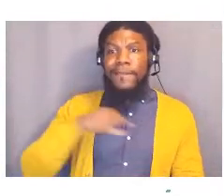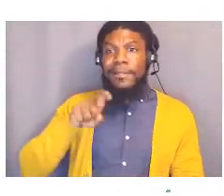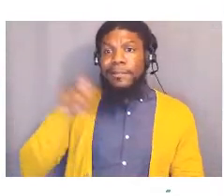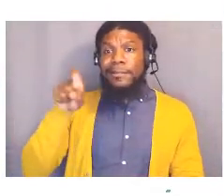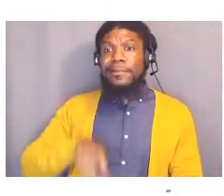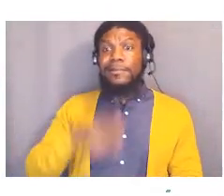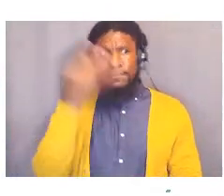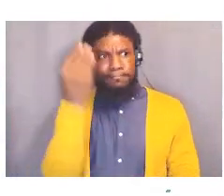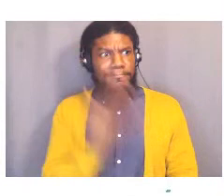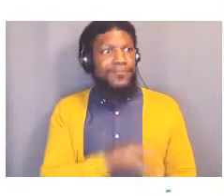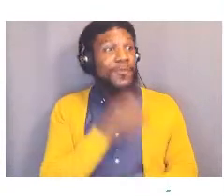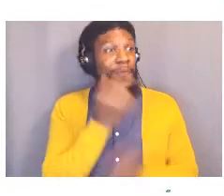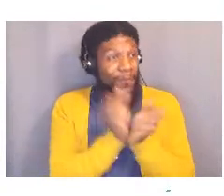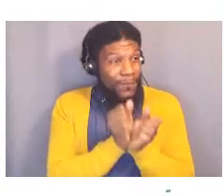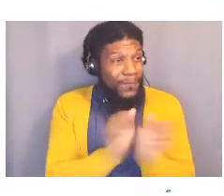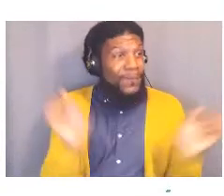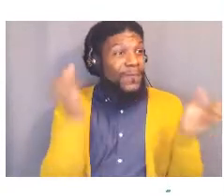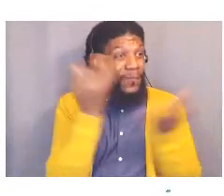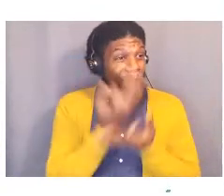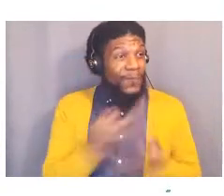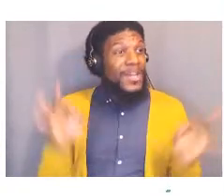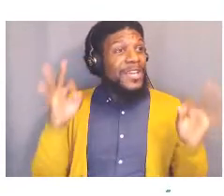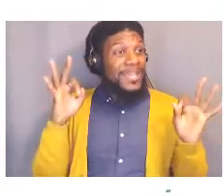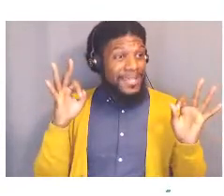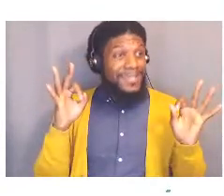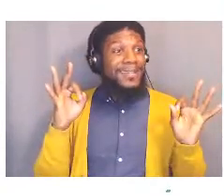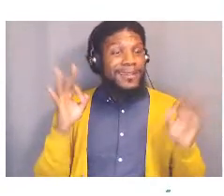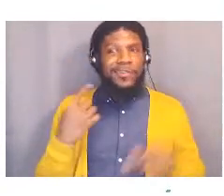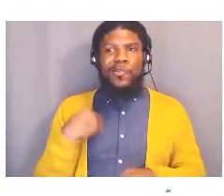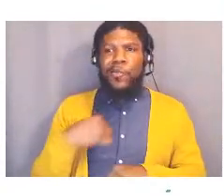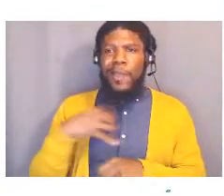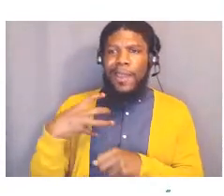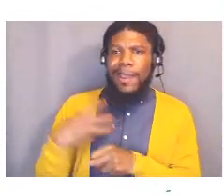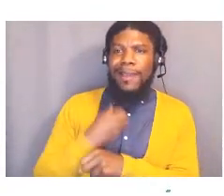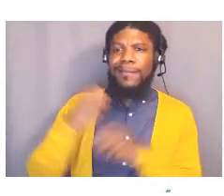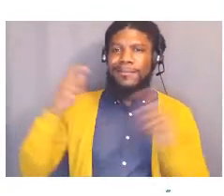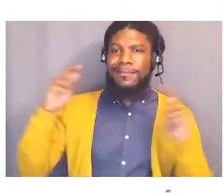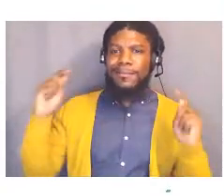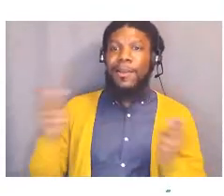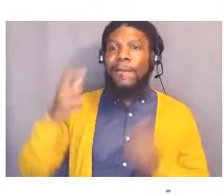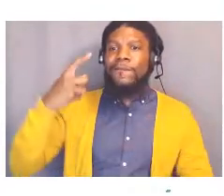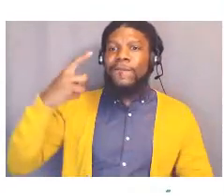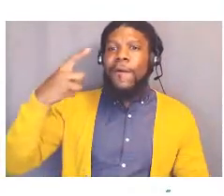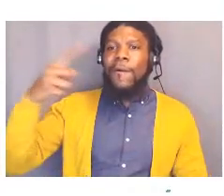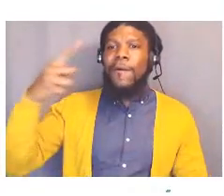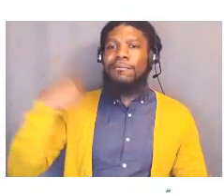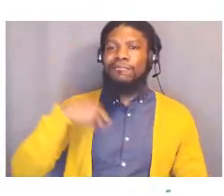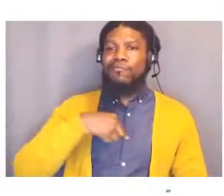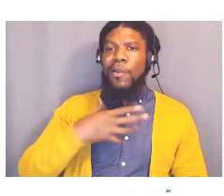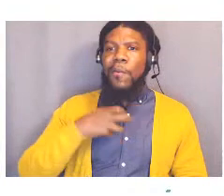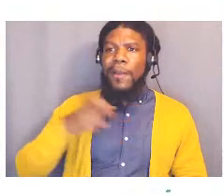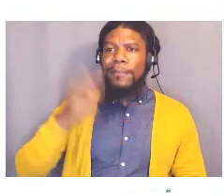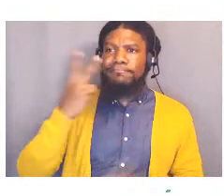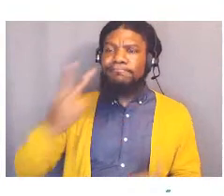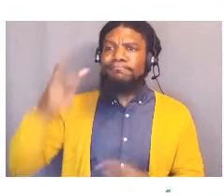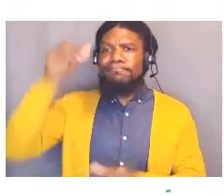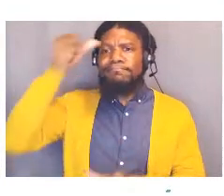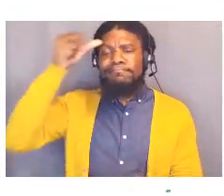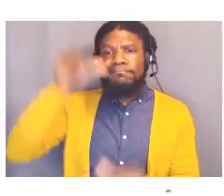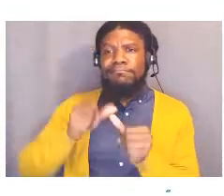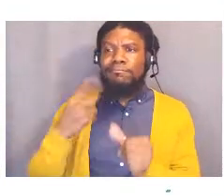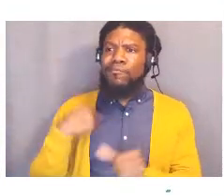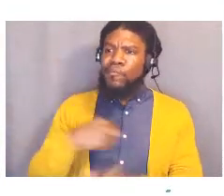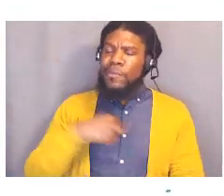were free. We celebrate because we want to remember that we